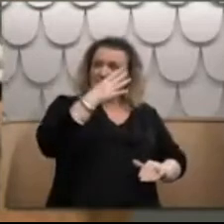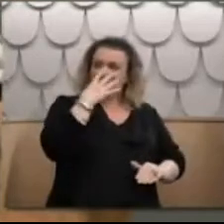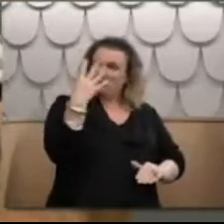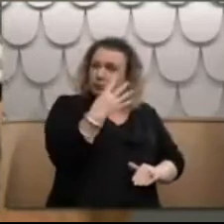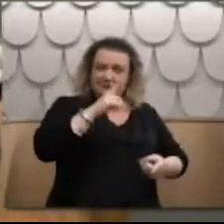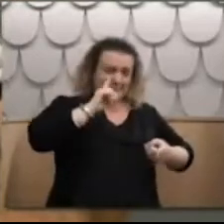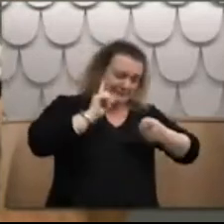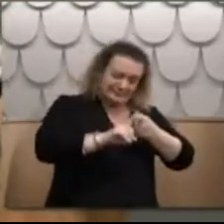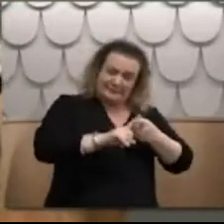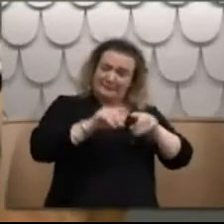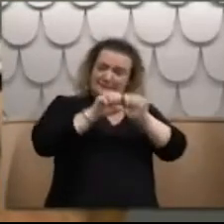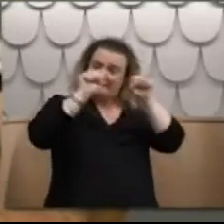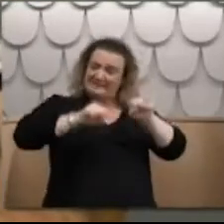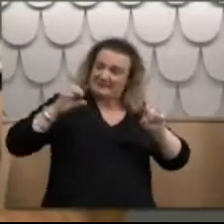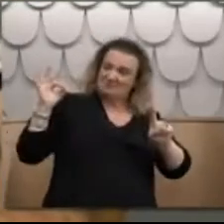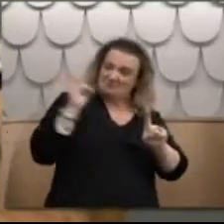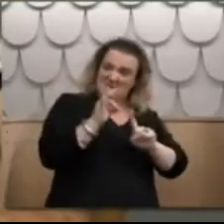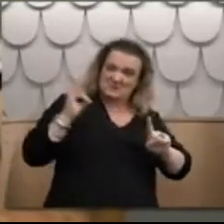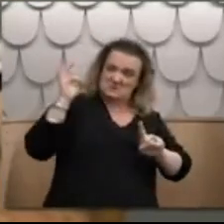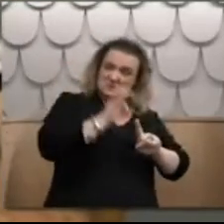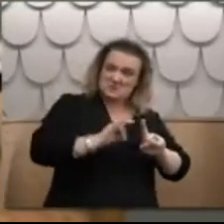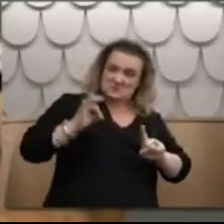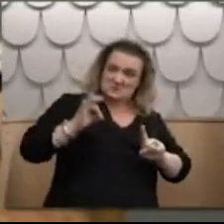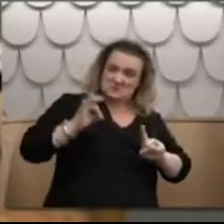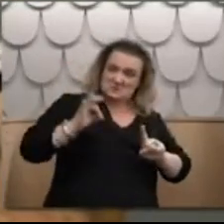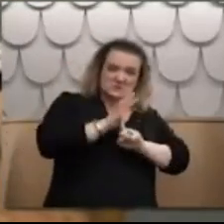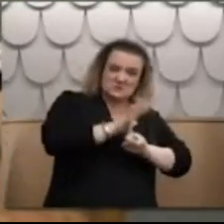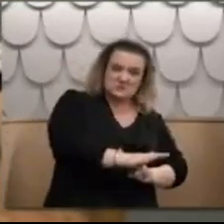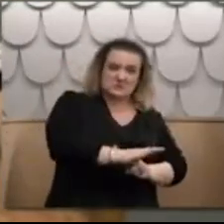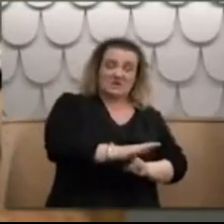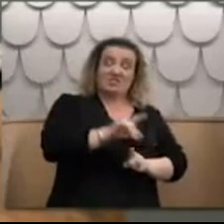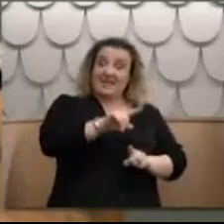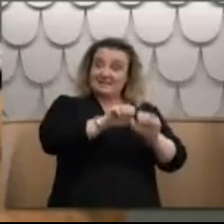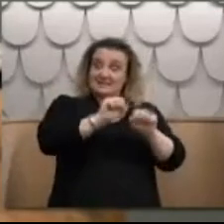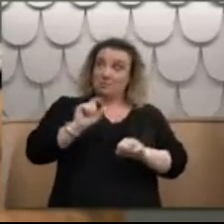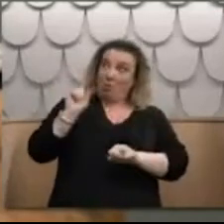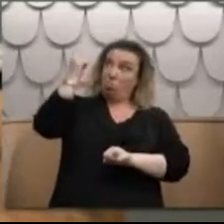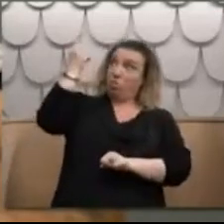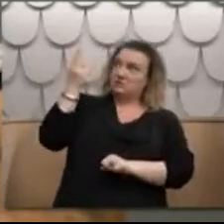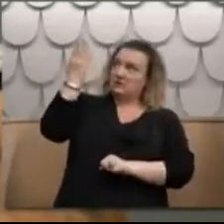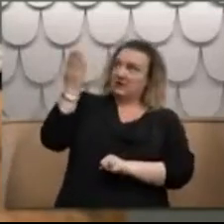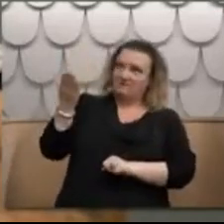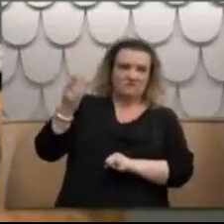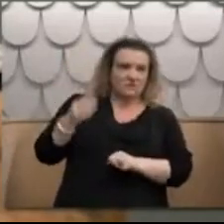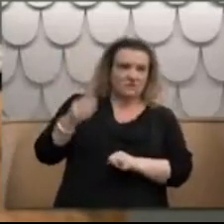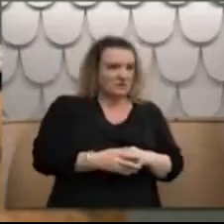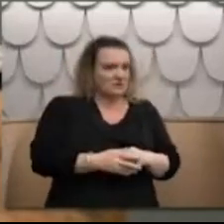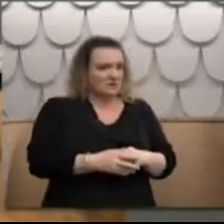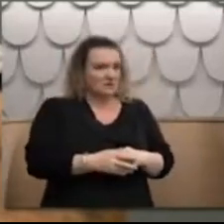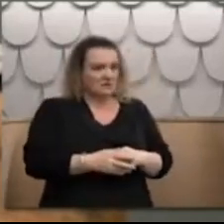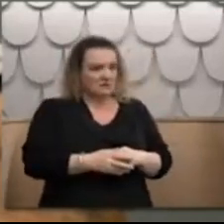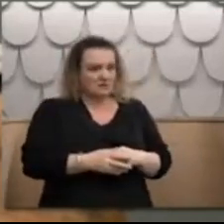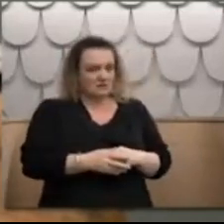on by the system. And the system was called the authorities. Whatever, they put me in some situations, the